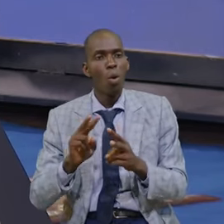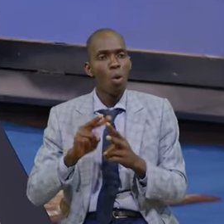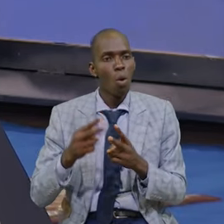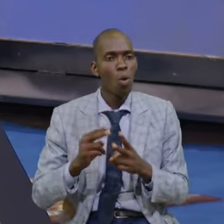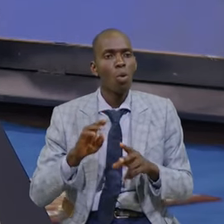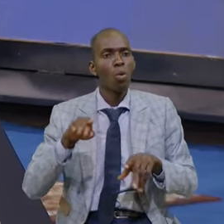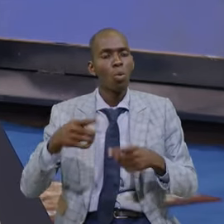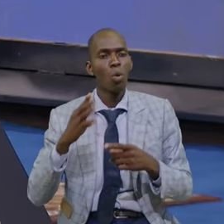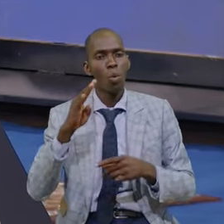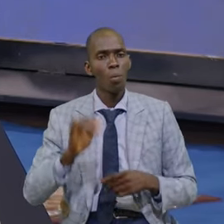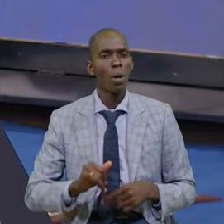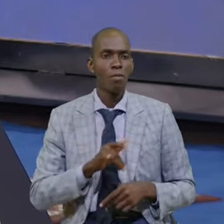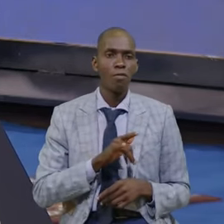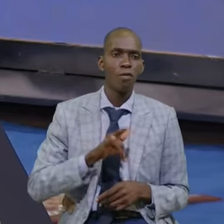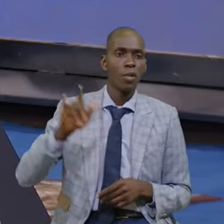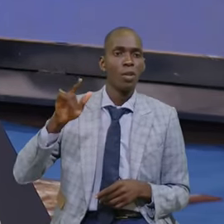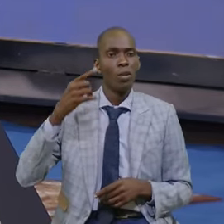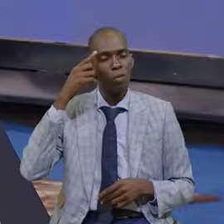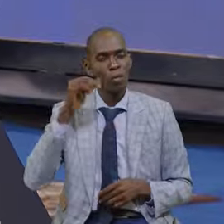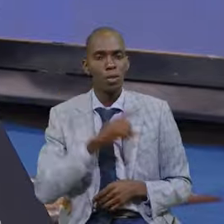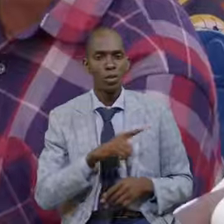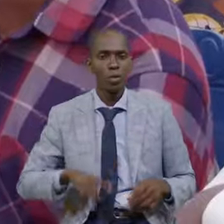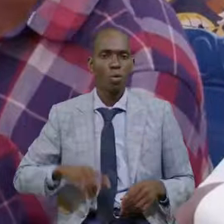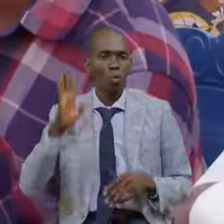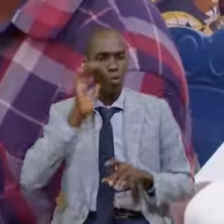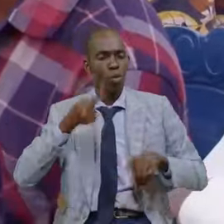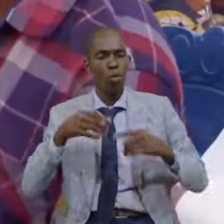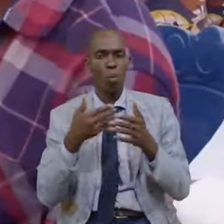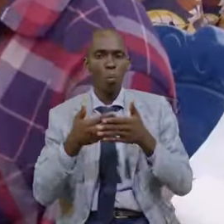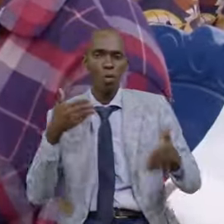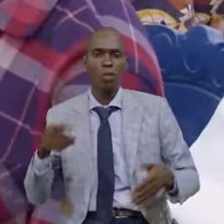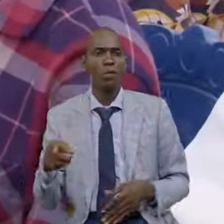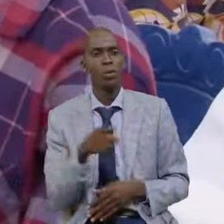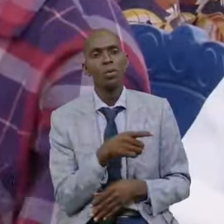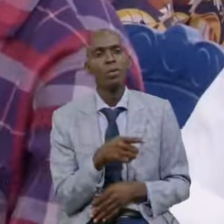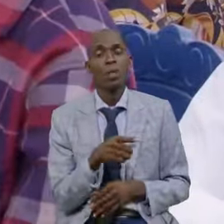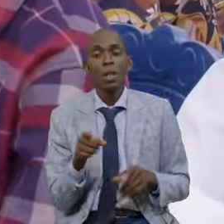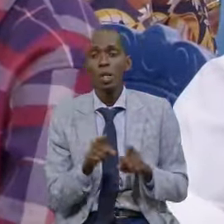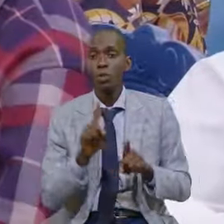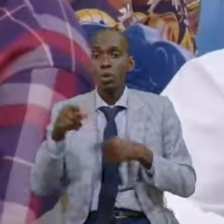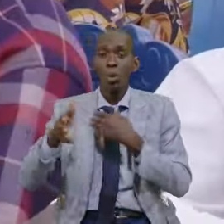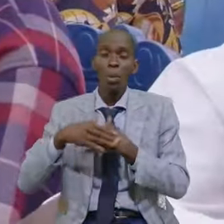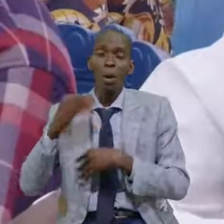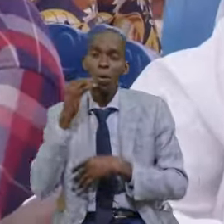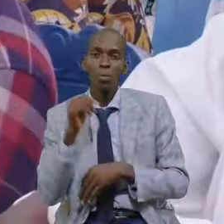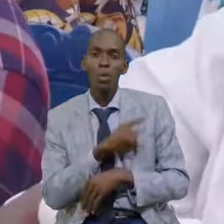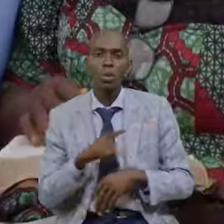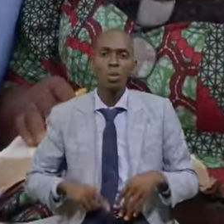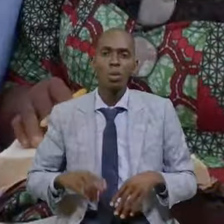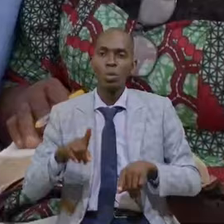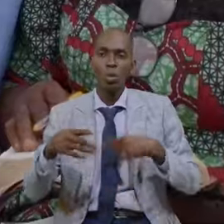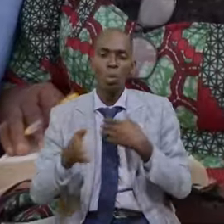the Lord will go before you. As we're going back home, the Lord will go before